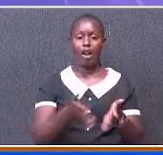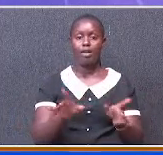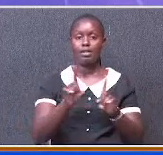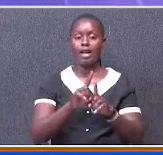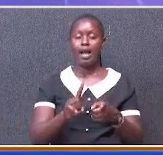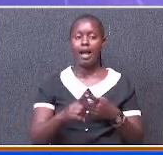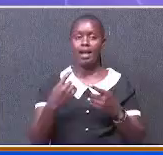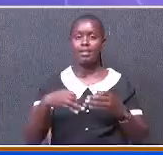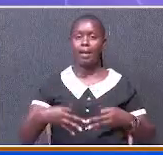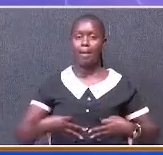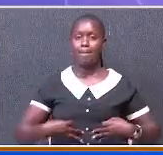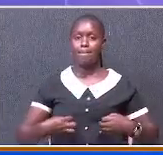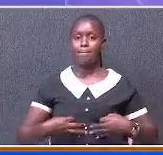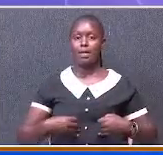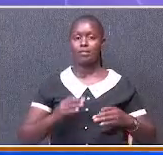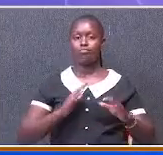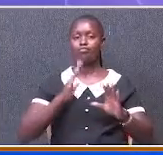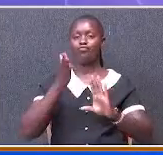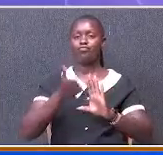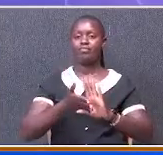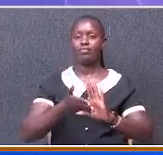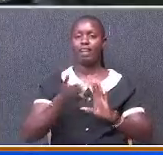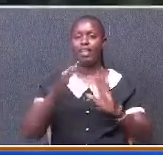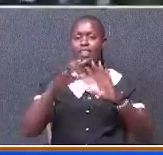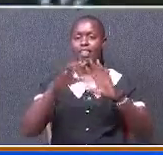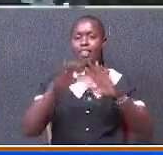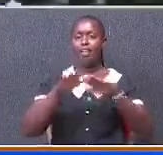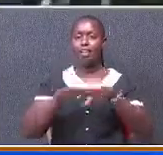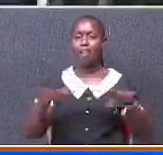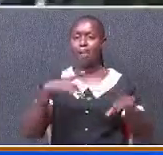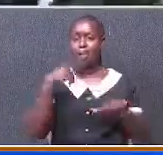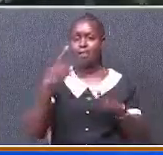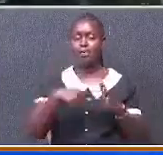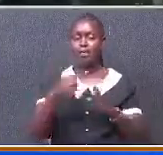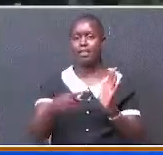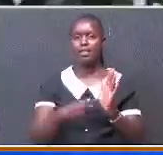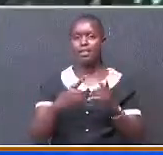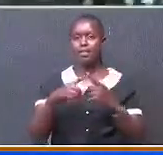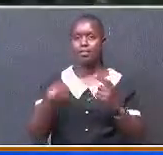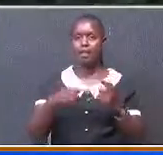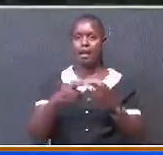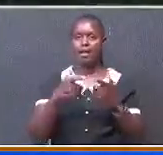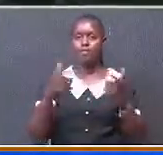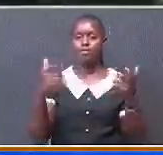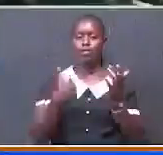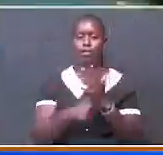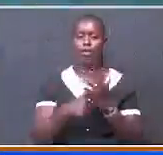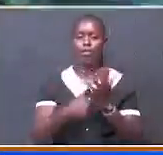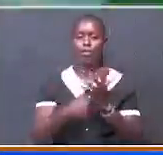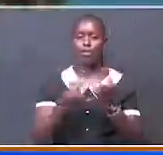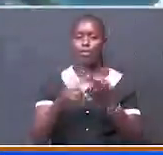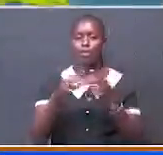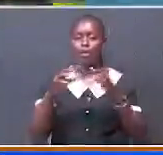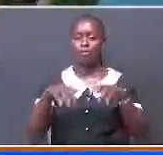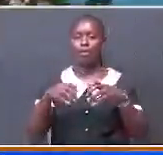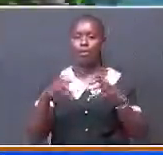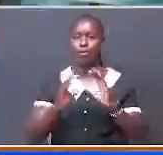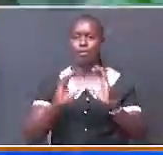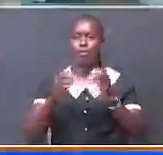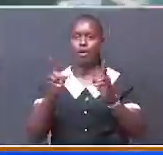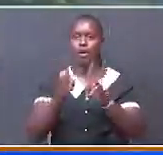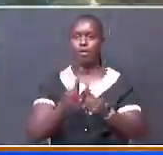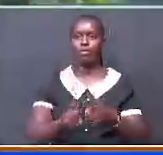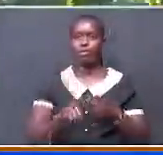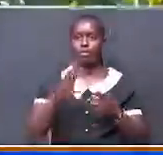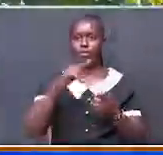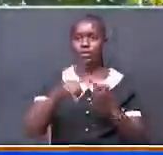invaded the farms. Speaking to journalists, residents say the primates are posing a huge threat to the farming community and their economy by destroying